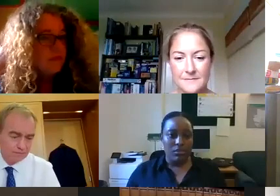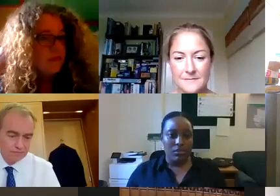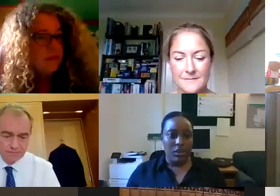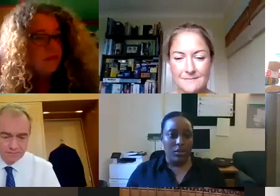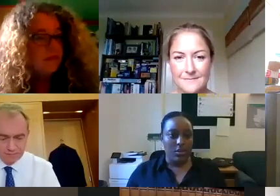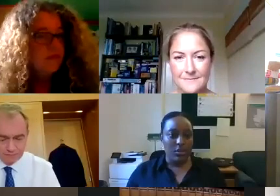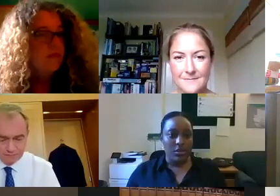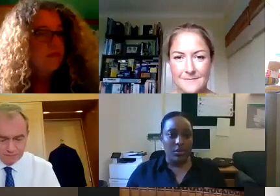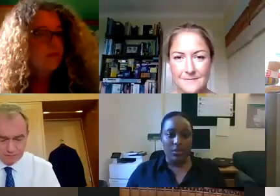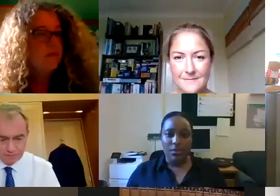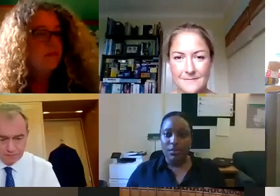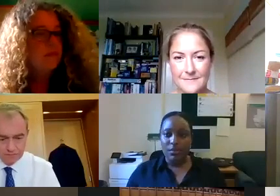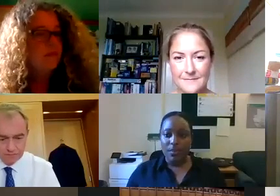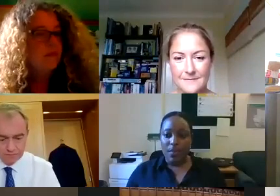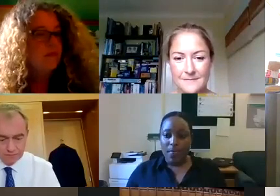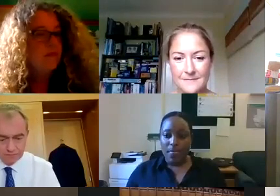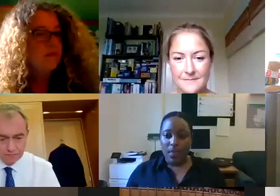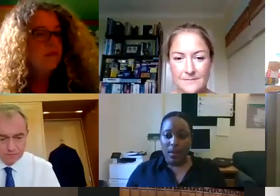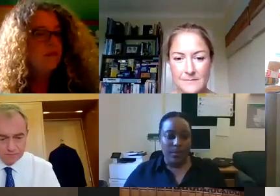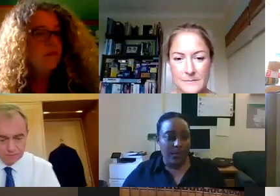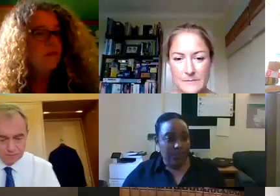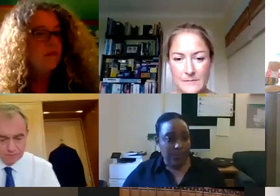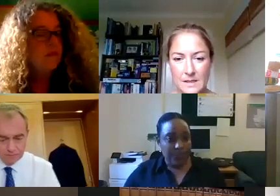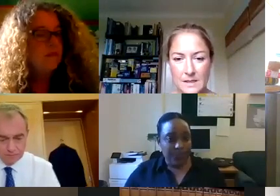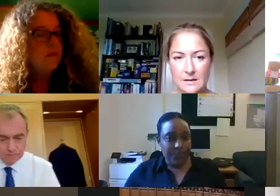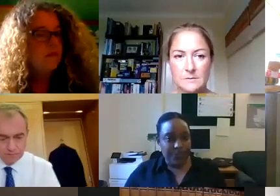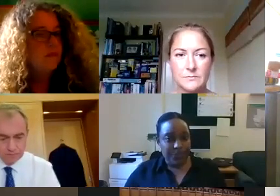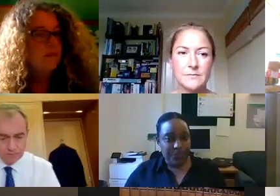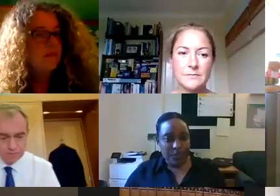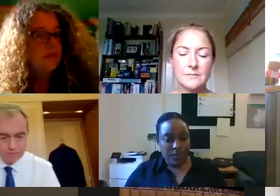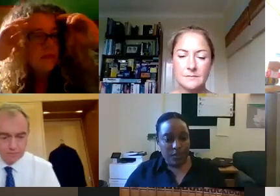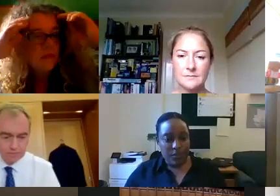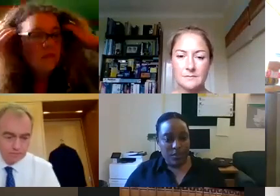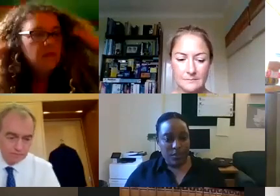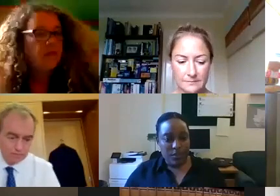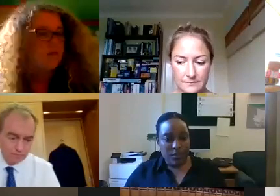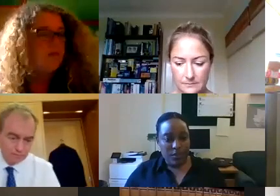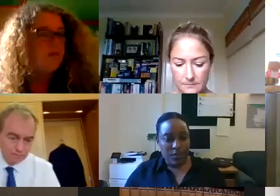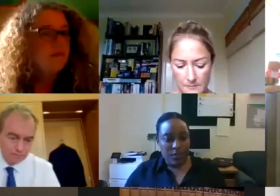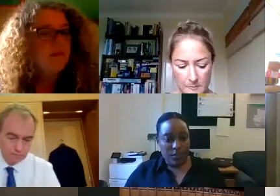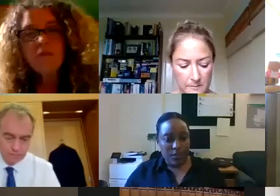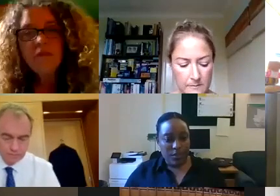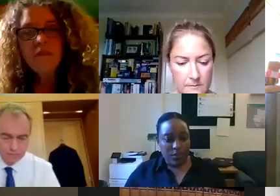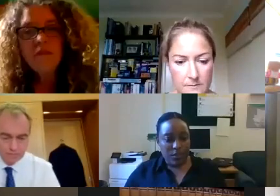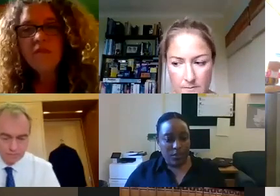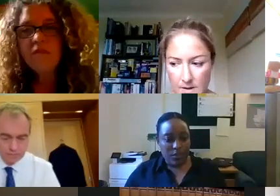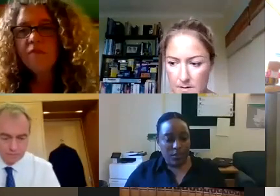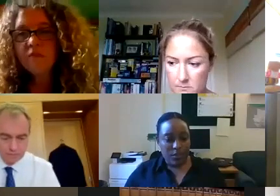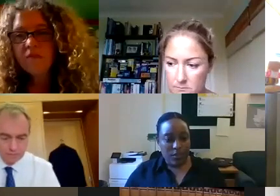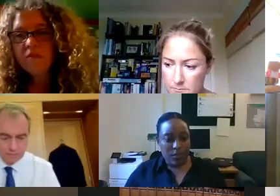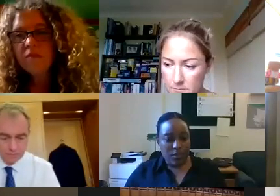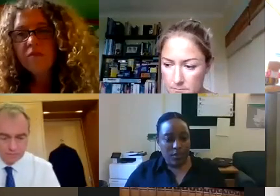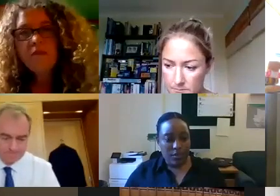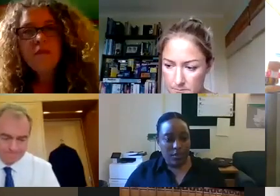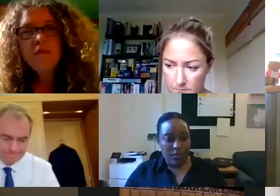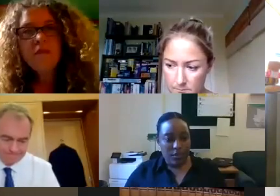work. Thank you, Chair, and it's delighted to provide Secretariat support for the All Parliamentary Group for